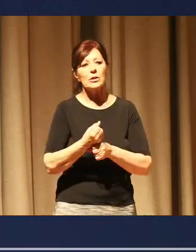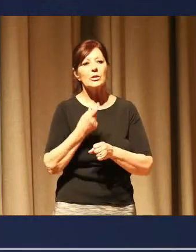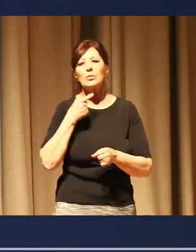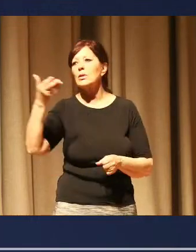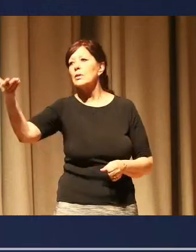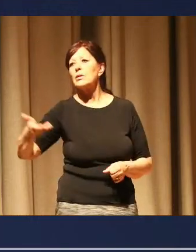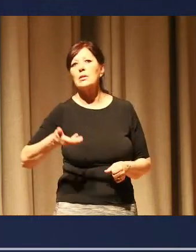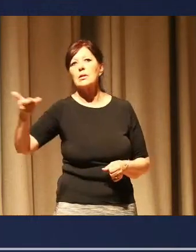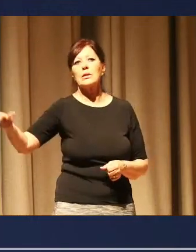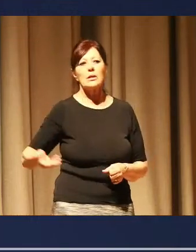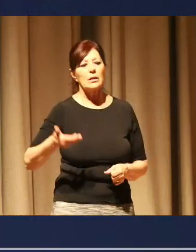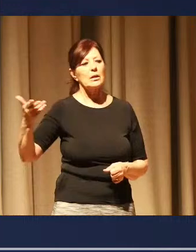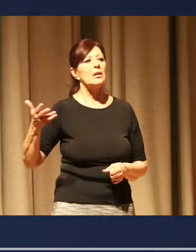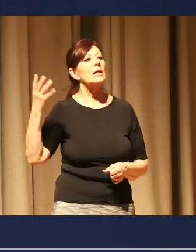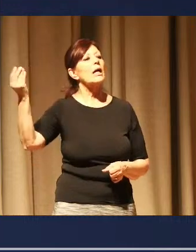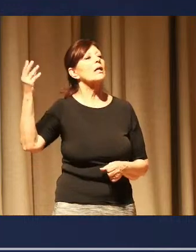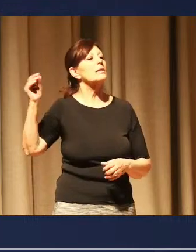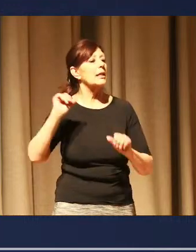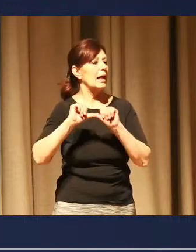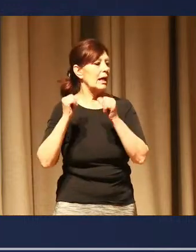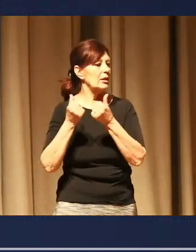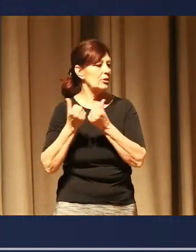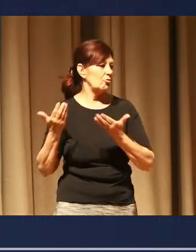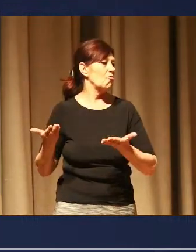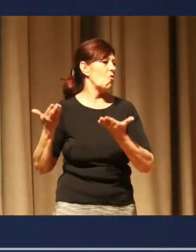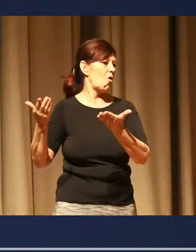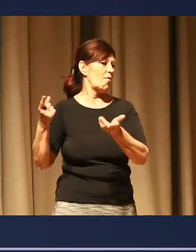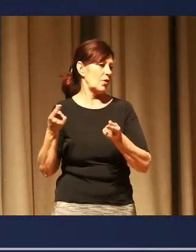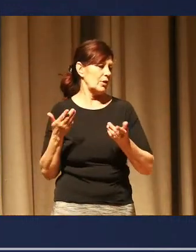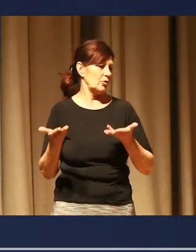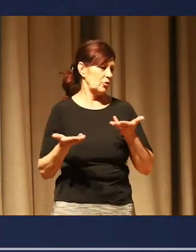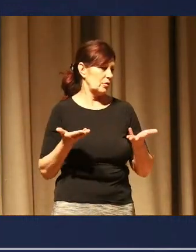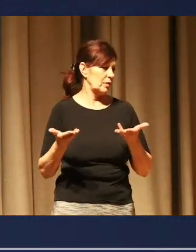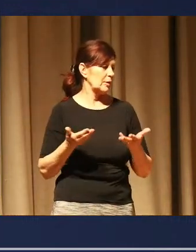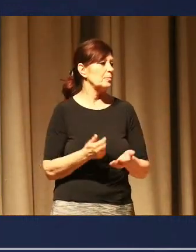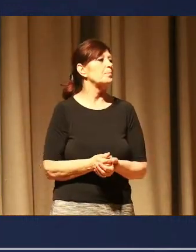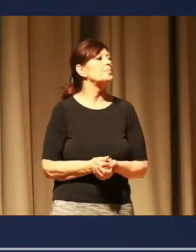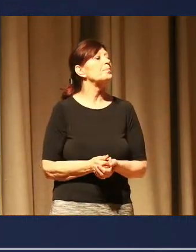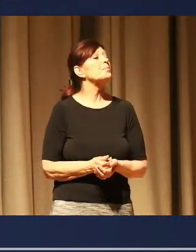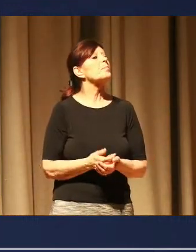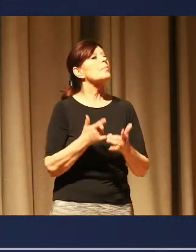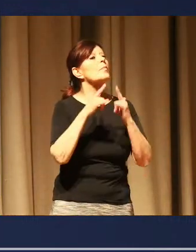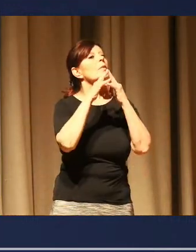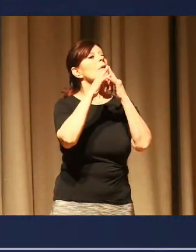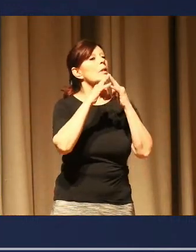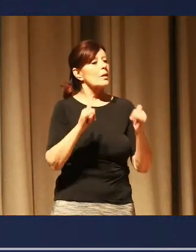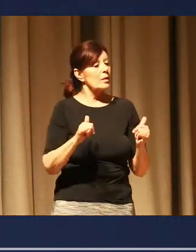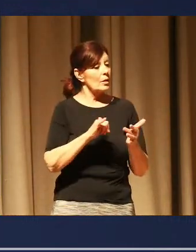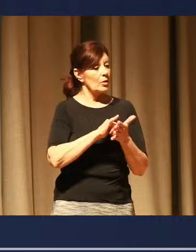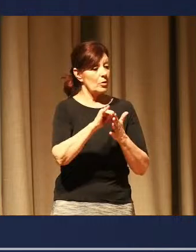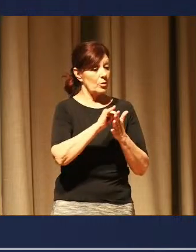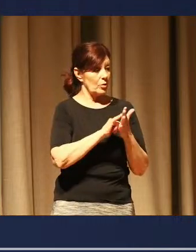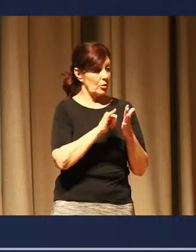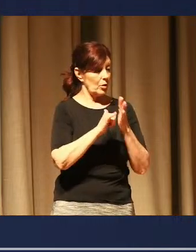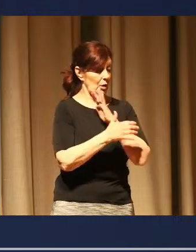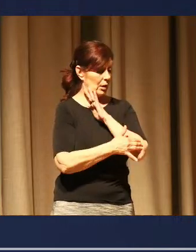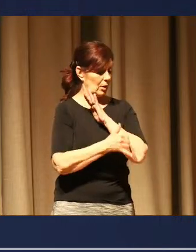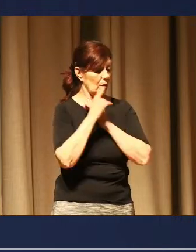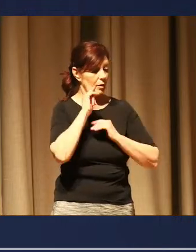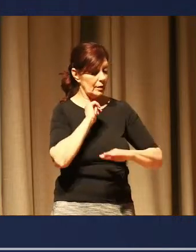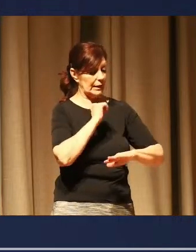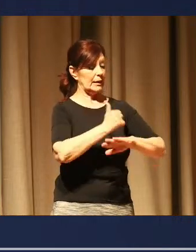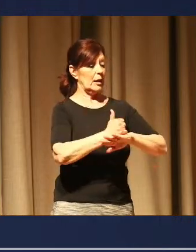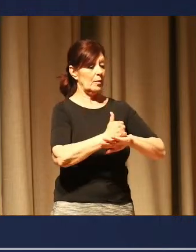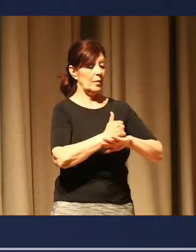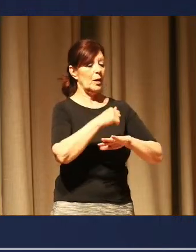this critical work to external agencies who offer this mandated service. At the same time, New York counties that have an established public